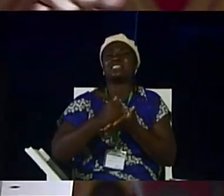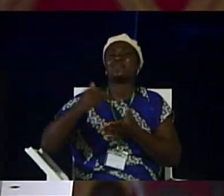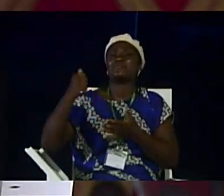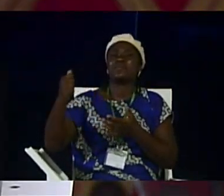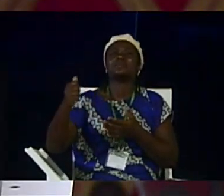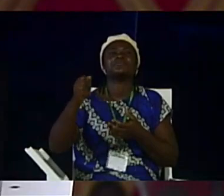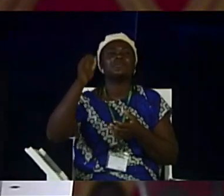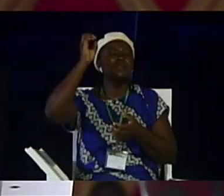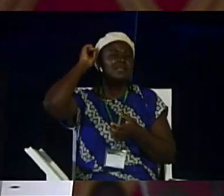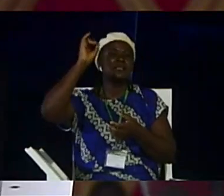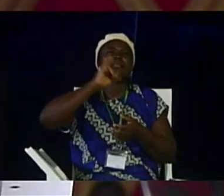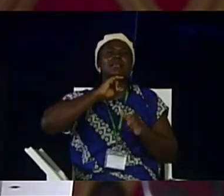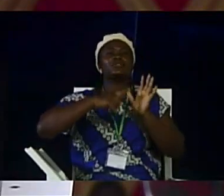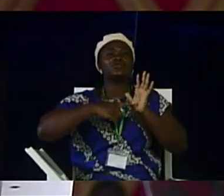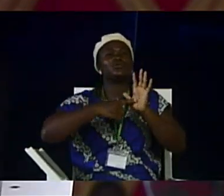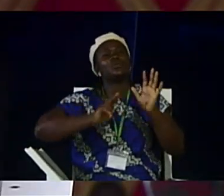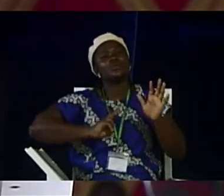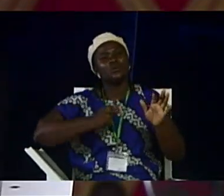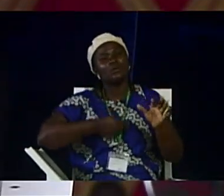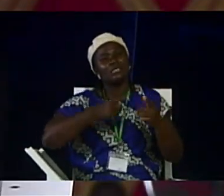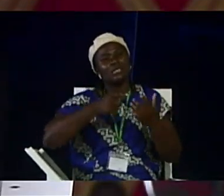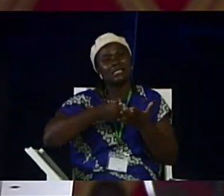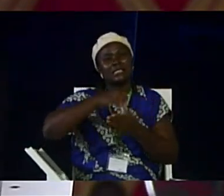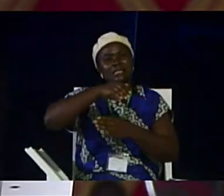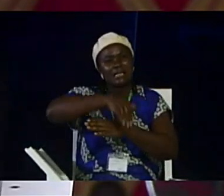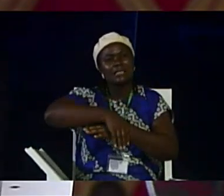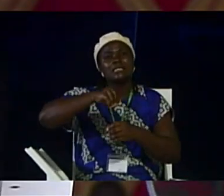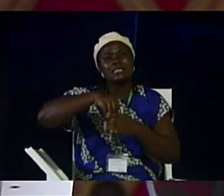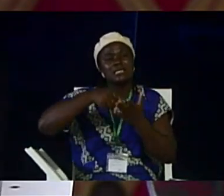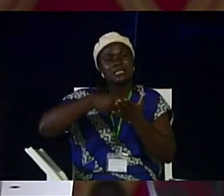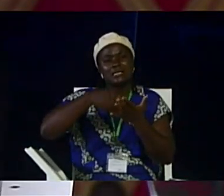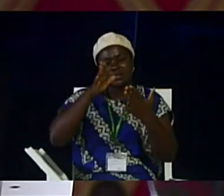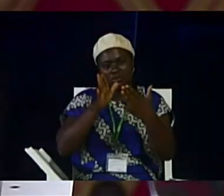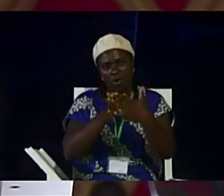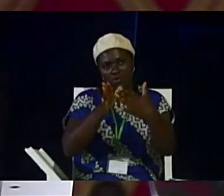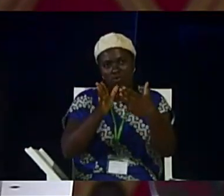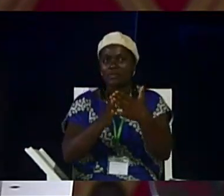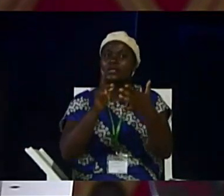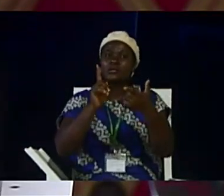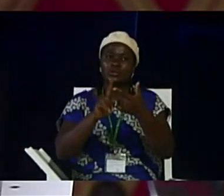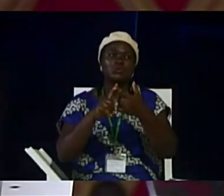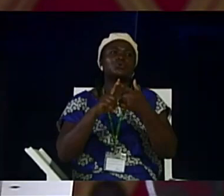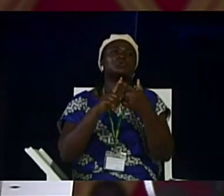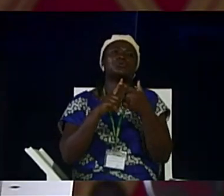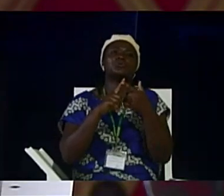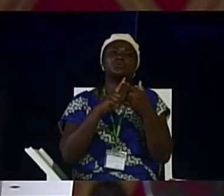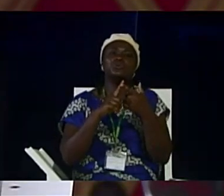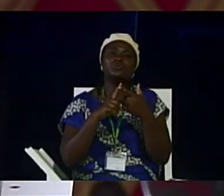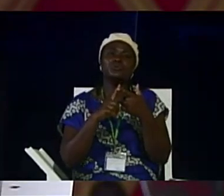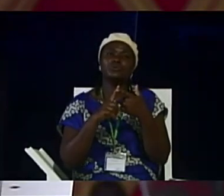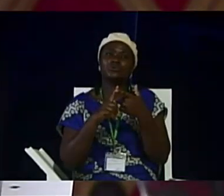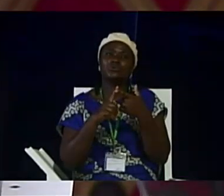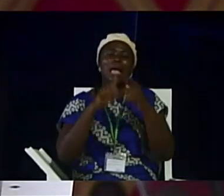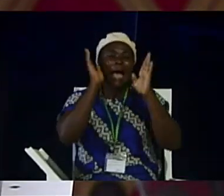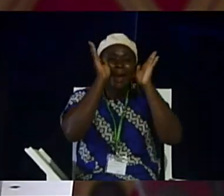He is showing up this night in this Congress to embarrass you with